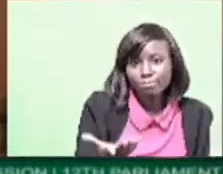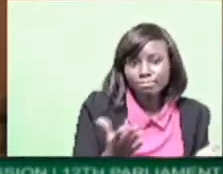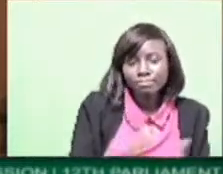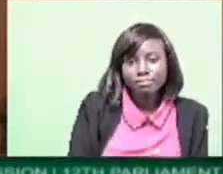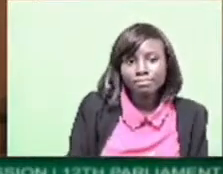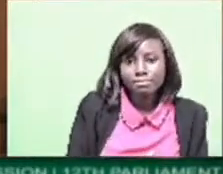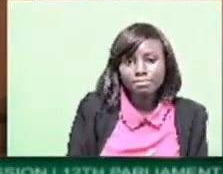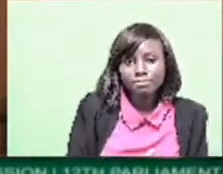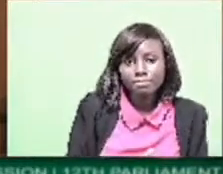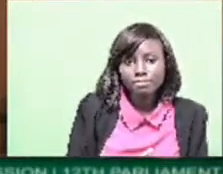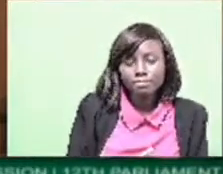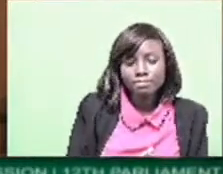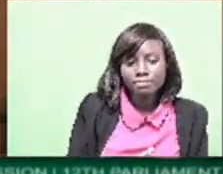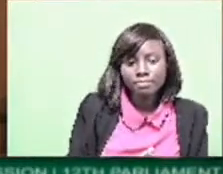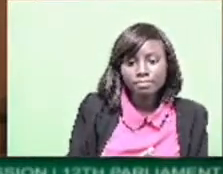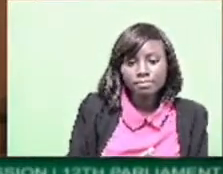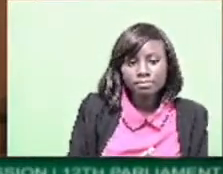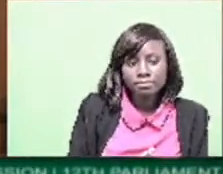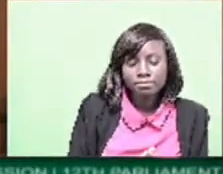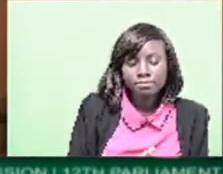government that has